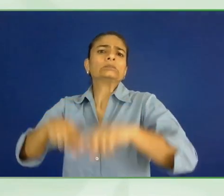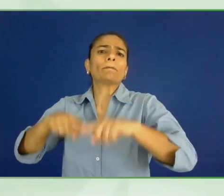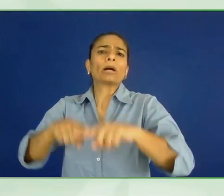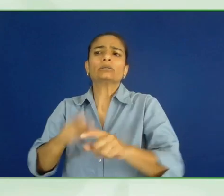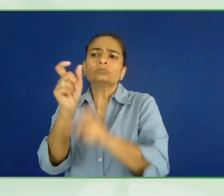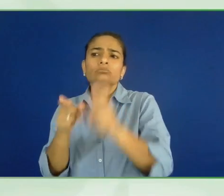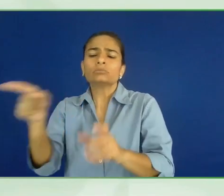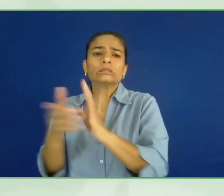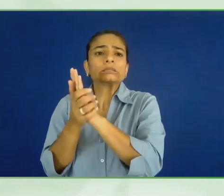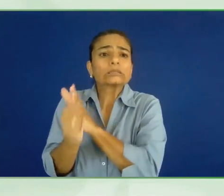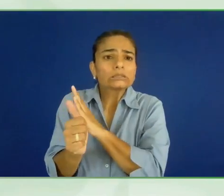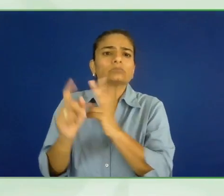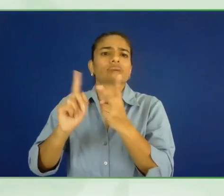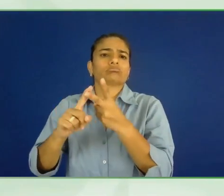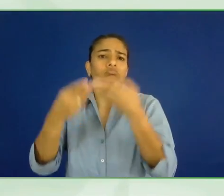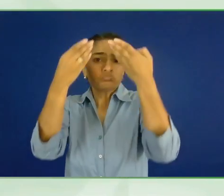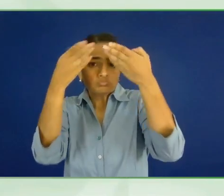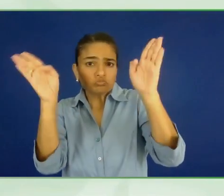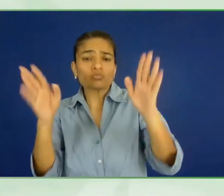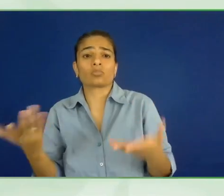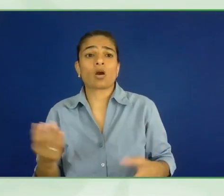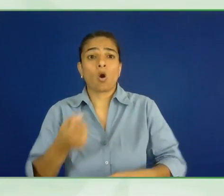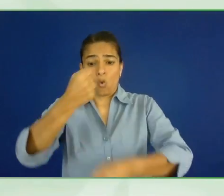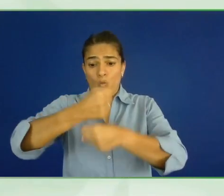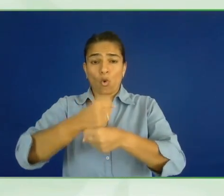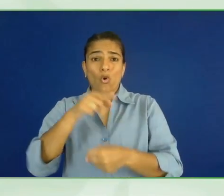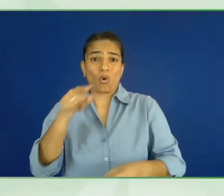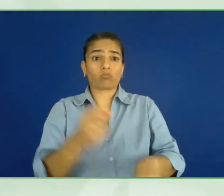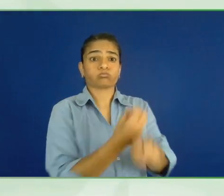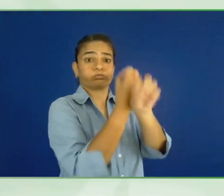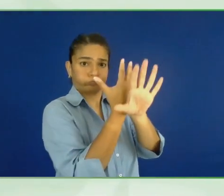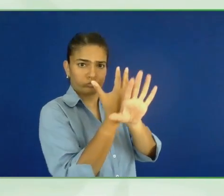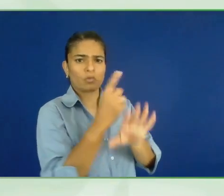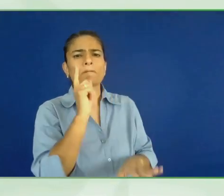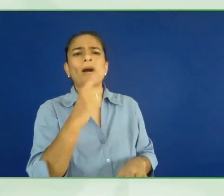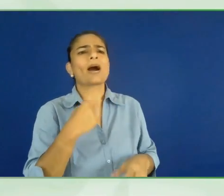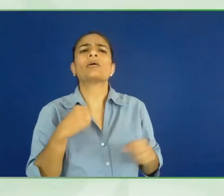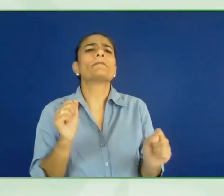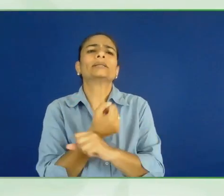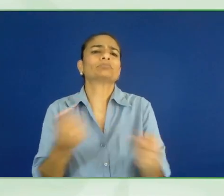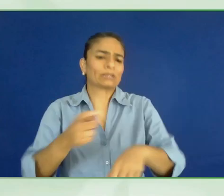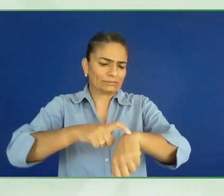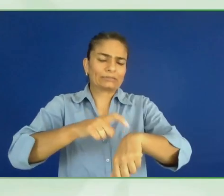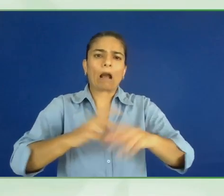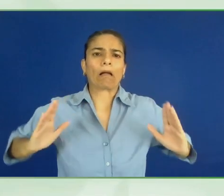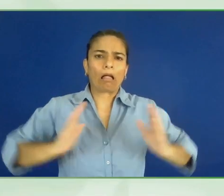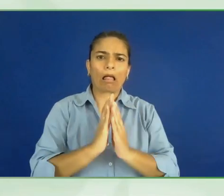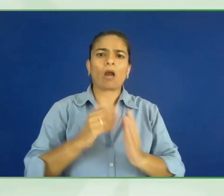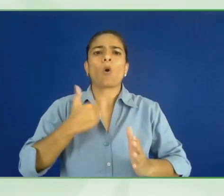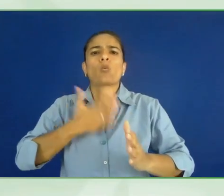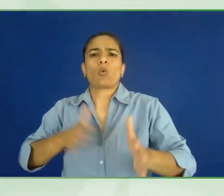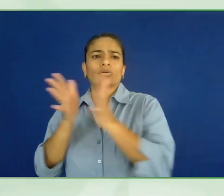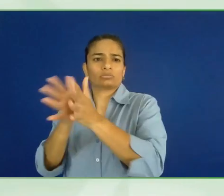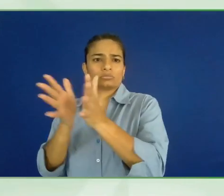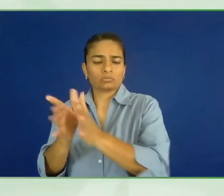I didn't have a chance to share one of our stories, but we do have a video, and I can talk to you afterwards,